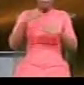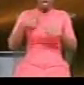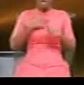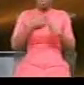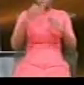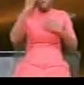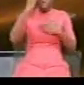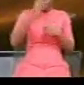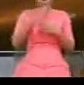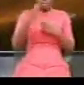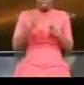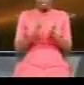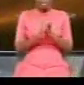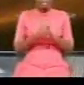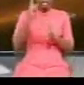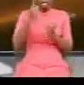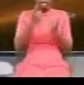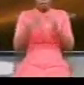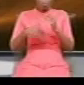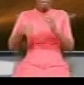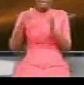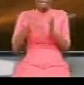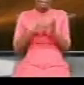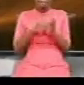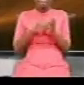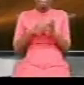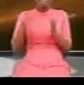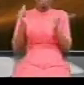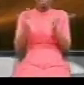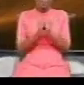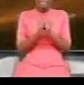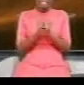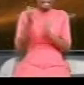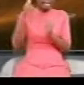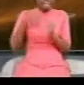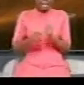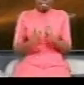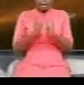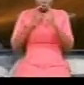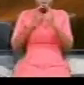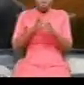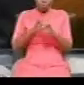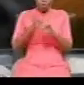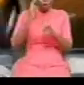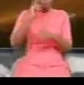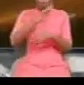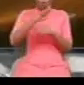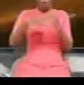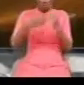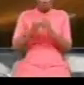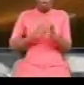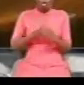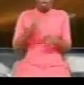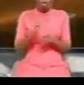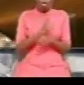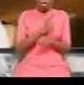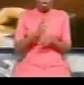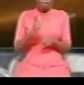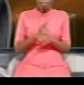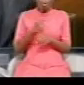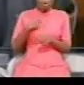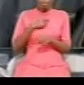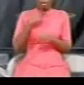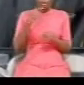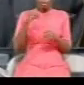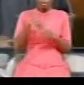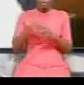fully that is coming again with eternal reward for all our labor. We are told